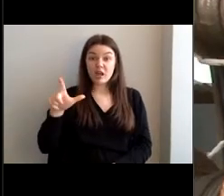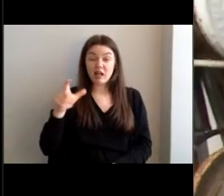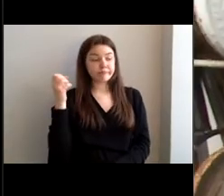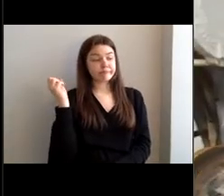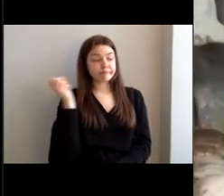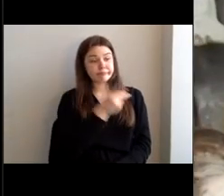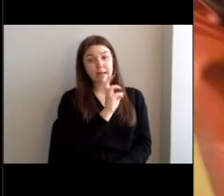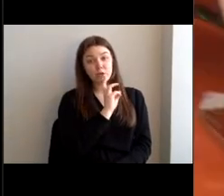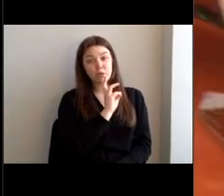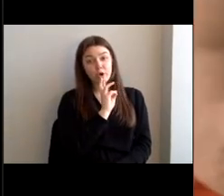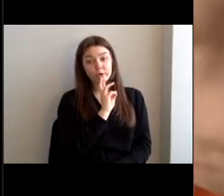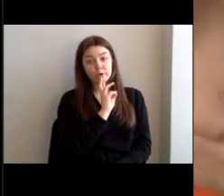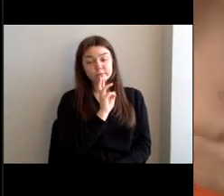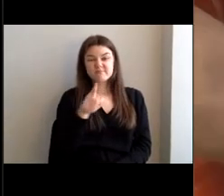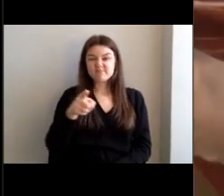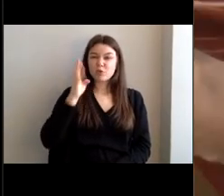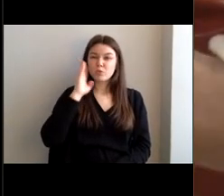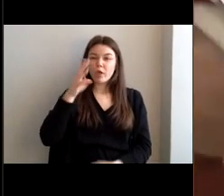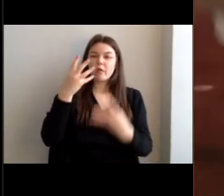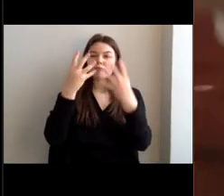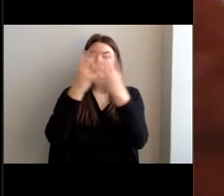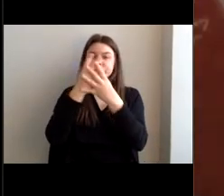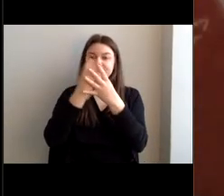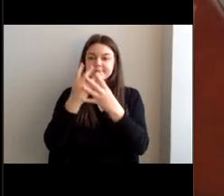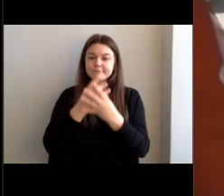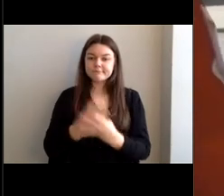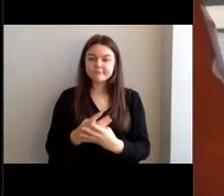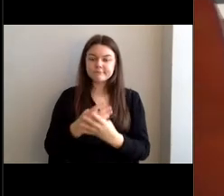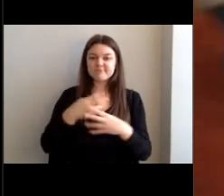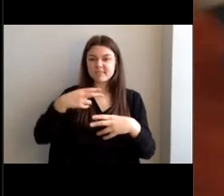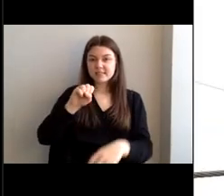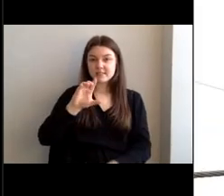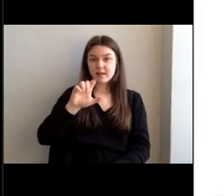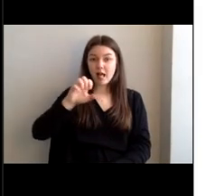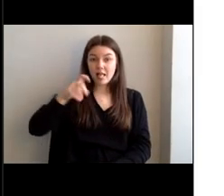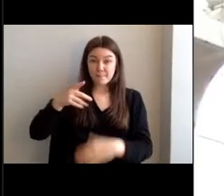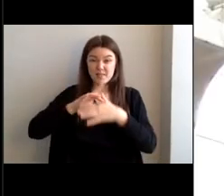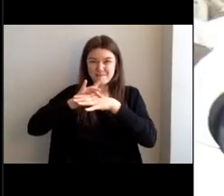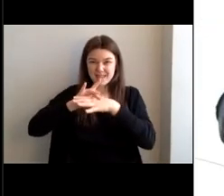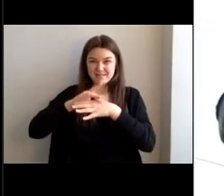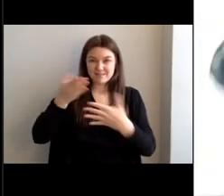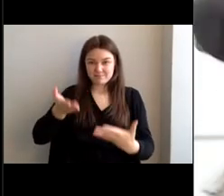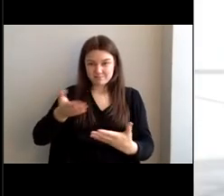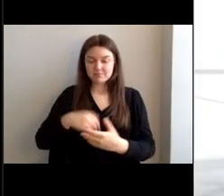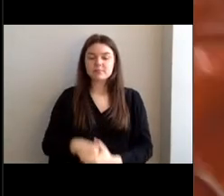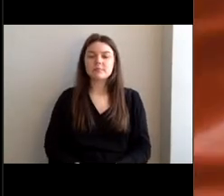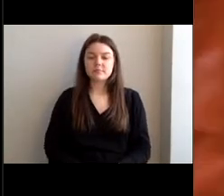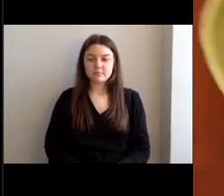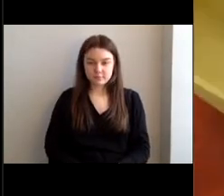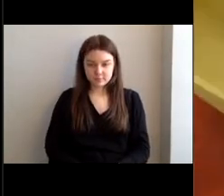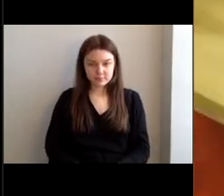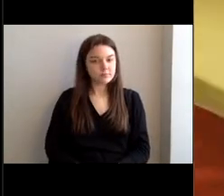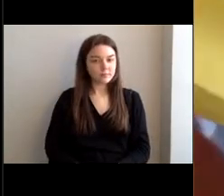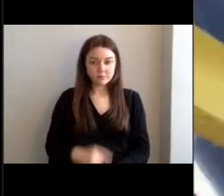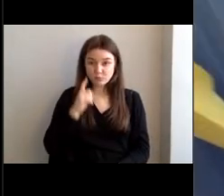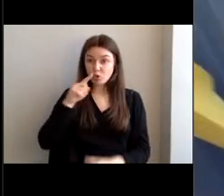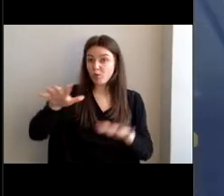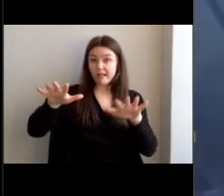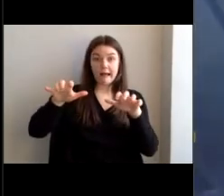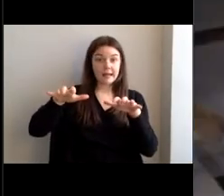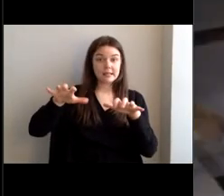Then they rinse those adductor muscles that we now call the scallops or the scallop meat here. and they ice them down right away. And